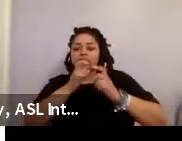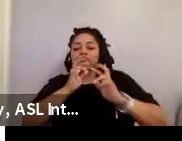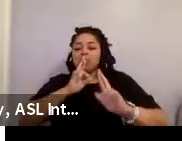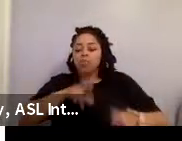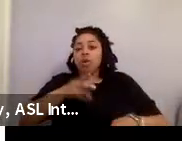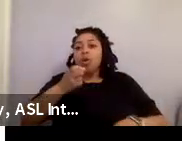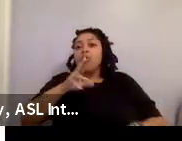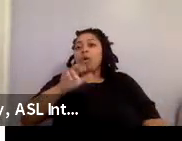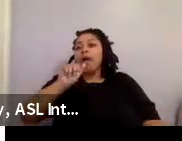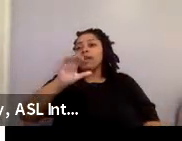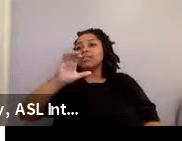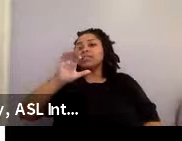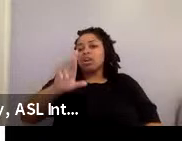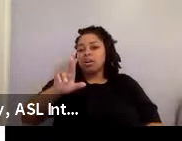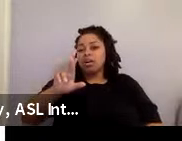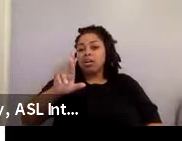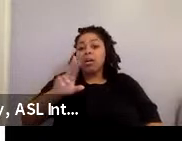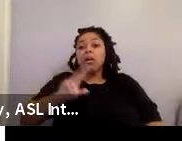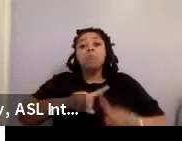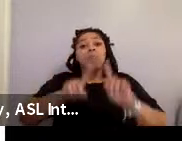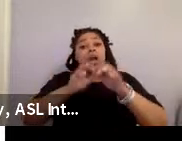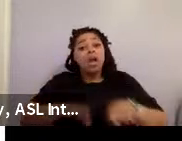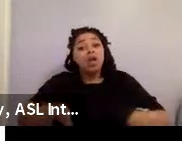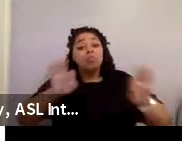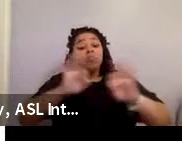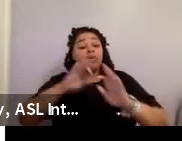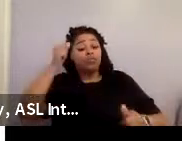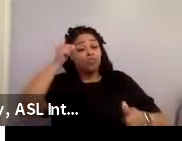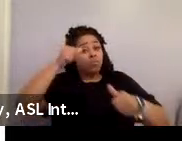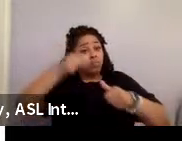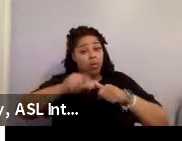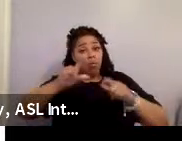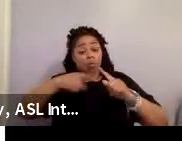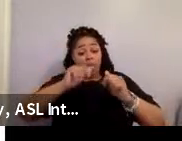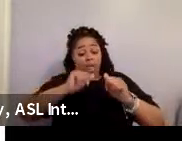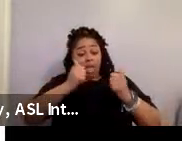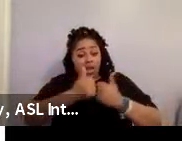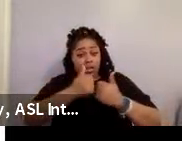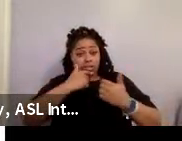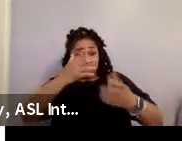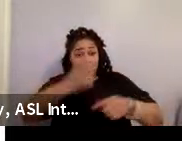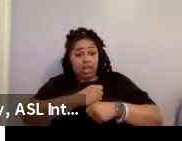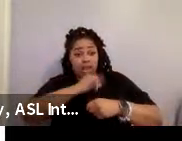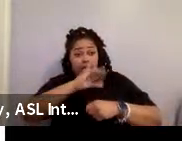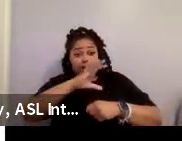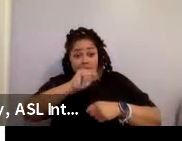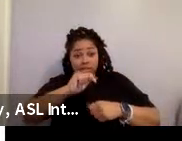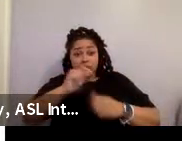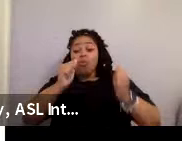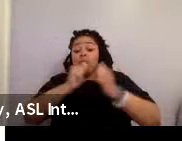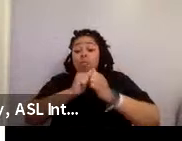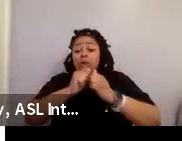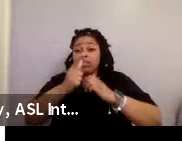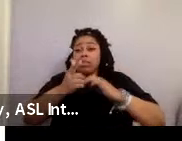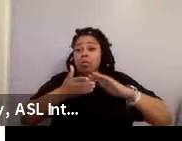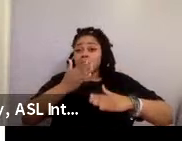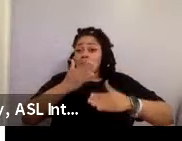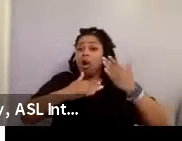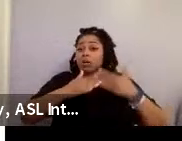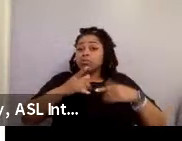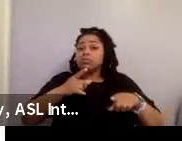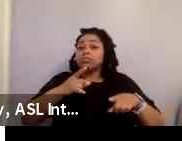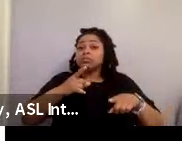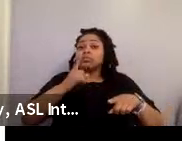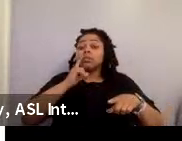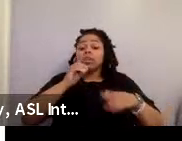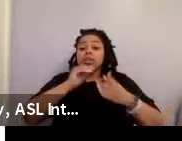or an ACR. However, it's important to note that when an agency procures ICT with operable parts that they